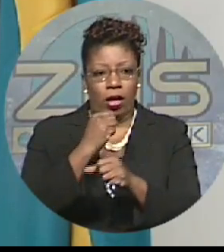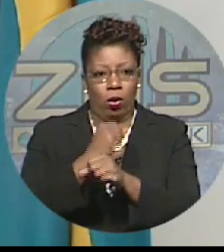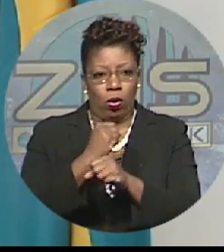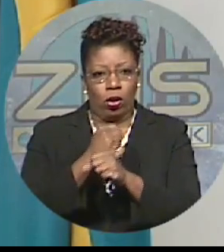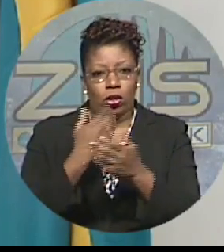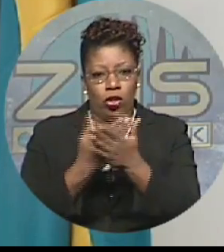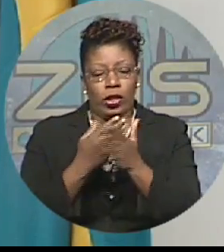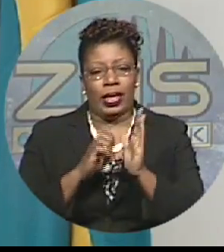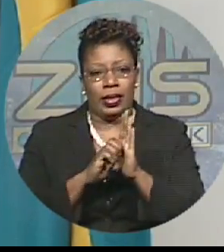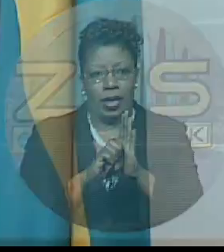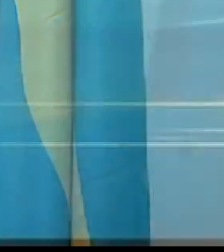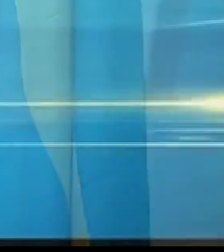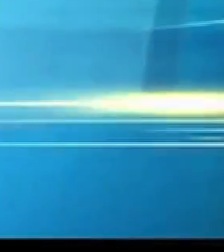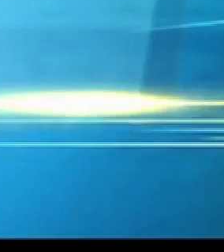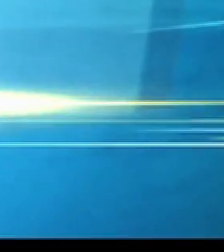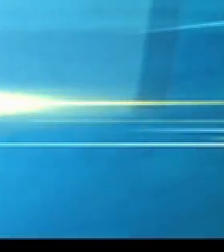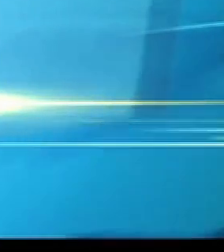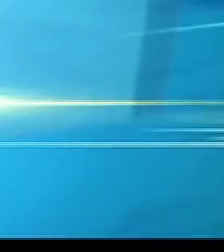and exemplary.